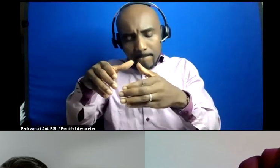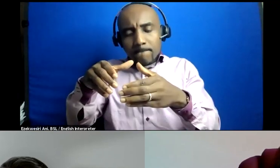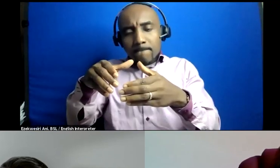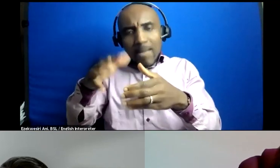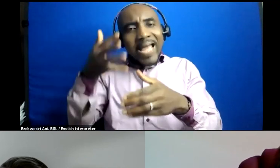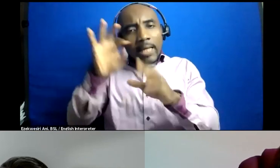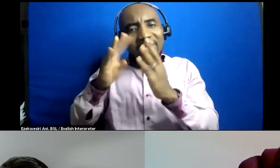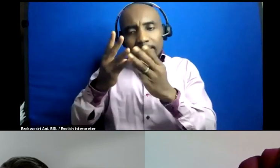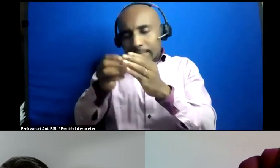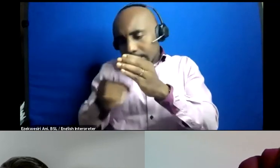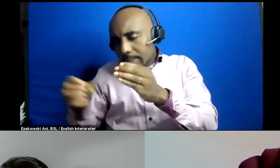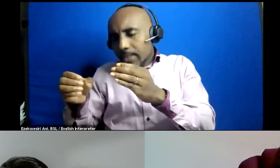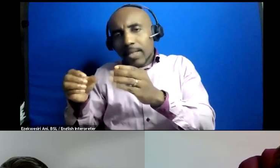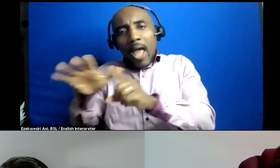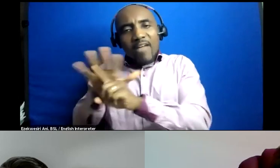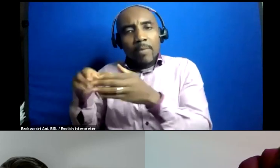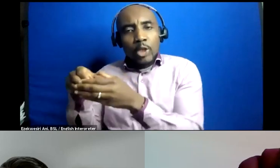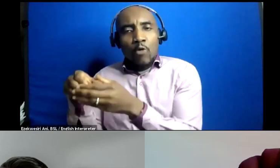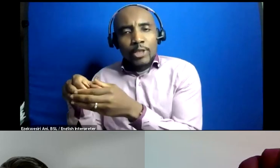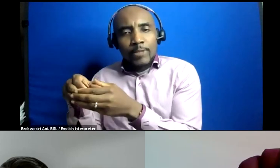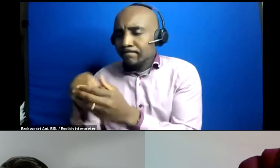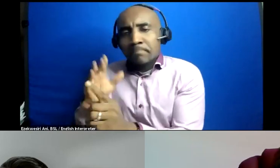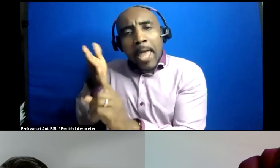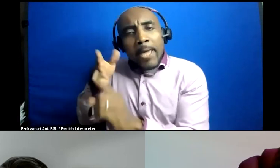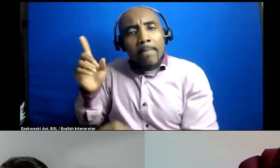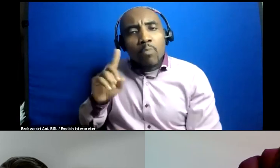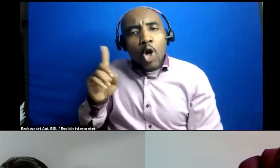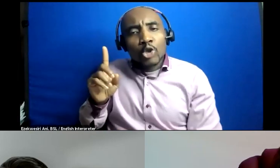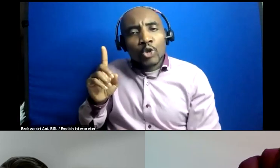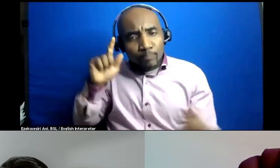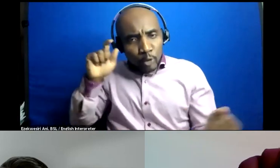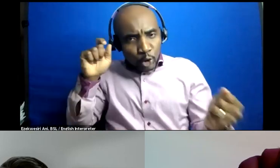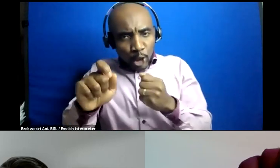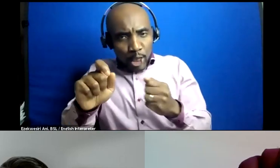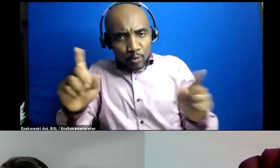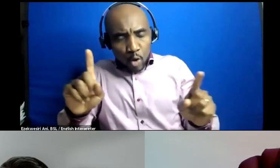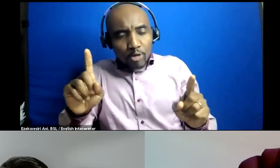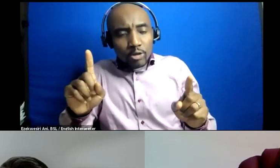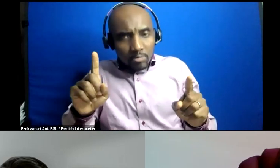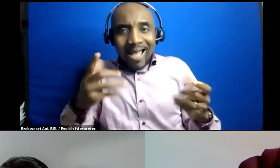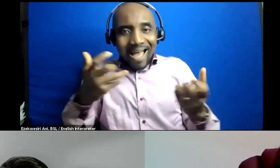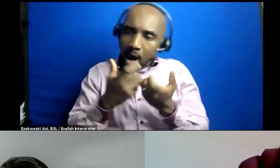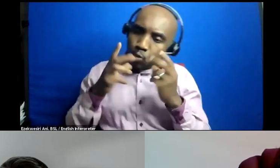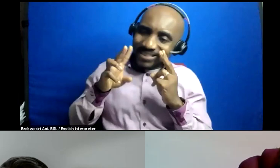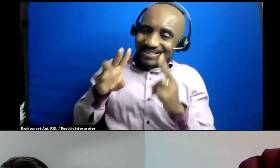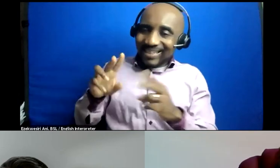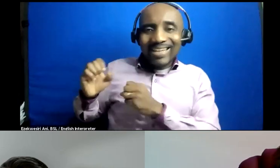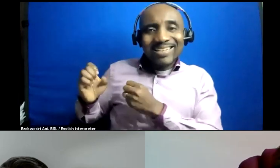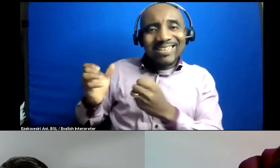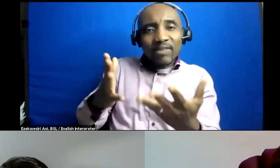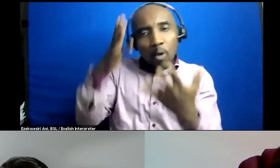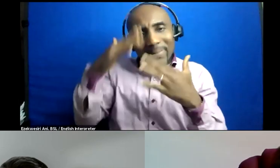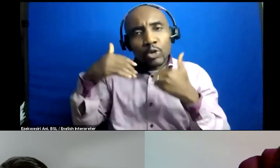The purpose of this subgroup is to bring about change in the way we perceive the delivery of mental health care